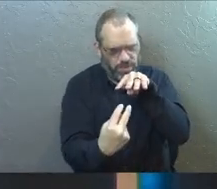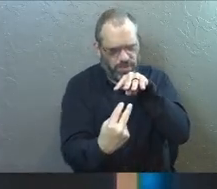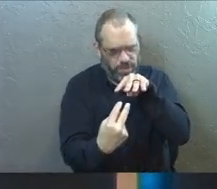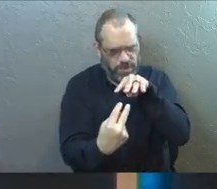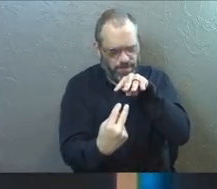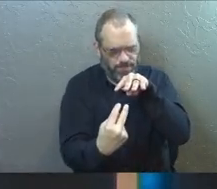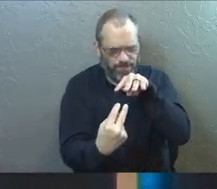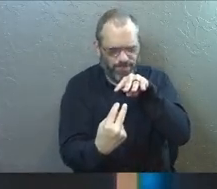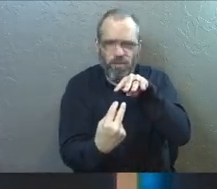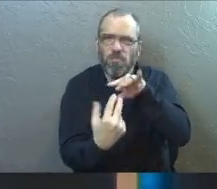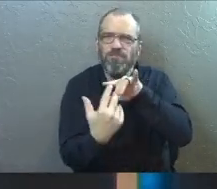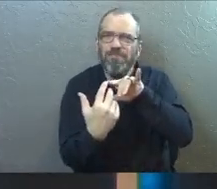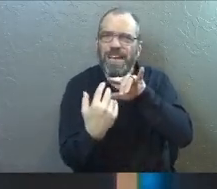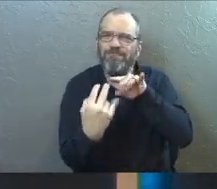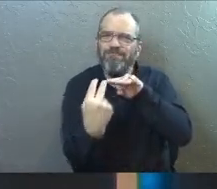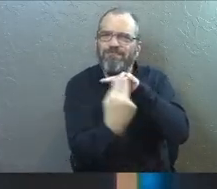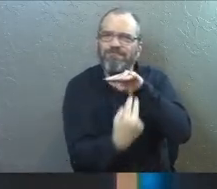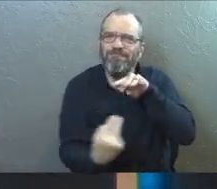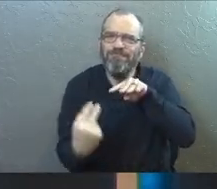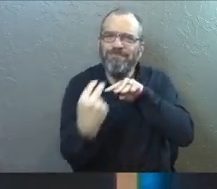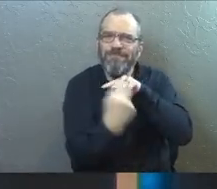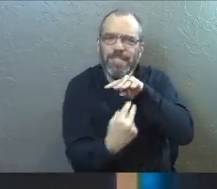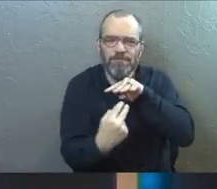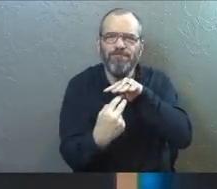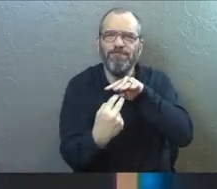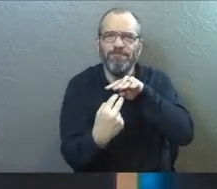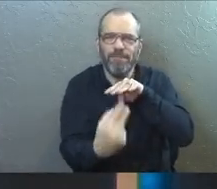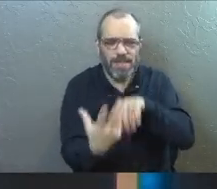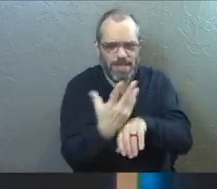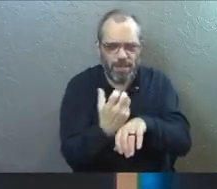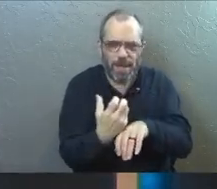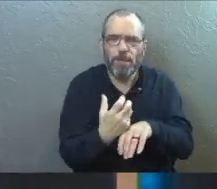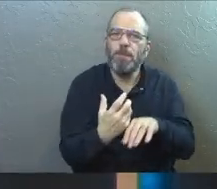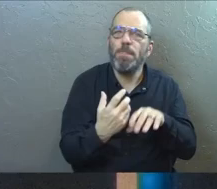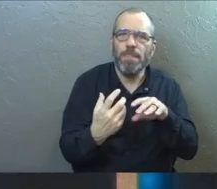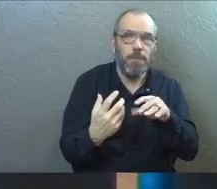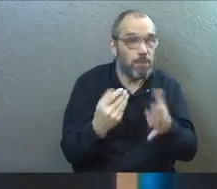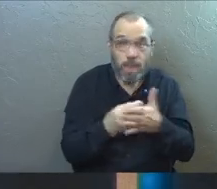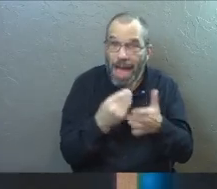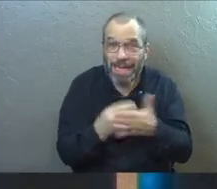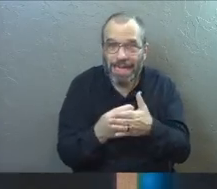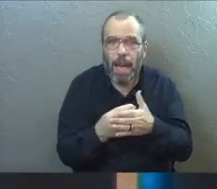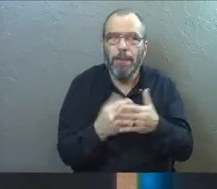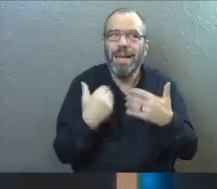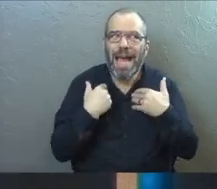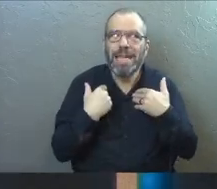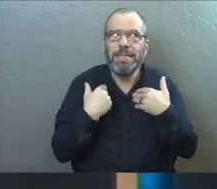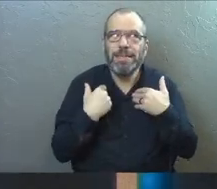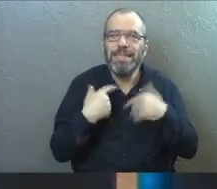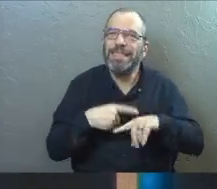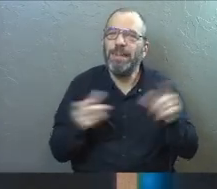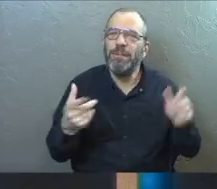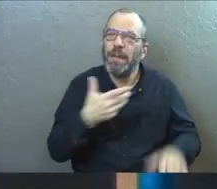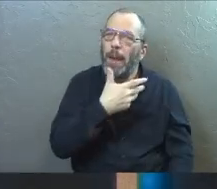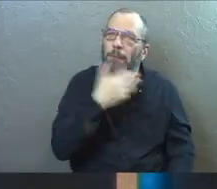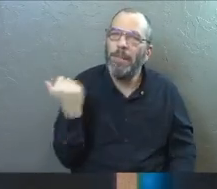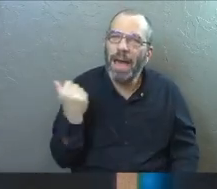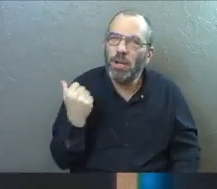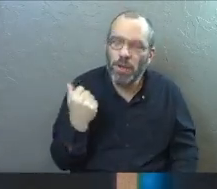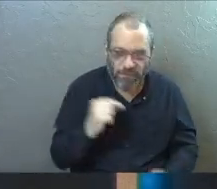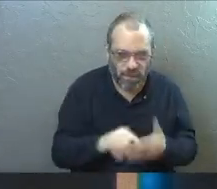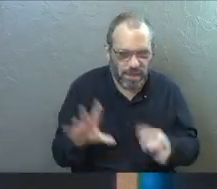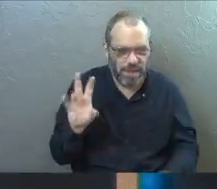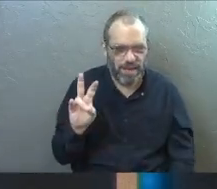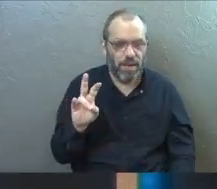becomes intimate, right? Becomes real, becomes an authentic moment between them and the beggar. And he doesn't get the money, but he gets something better. Pick up in